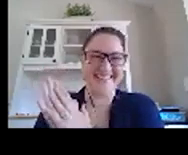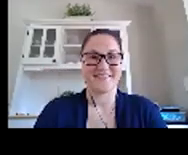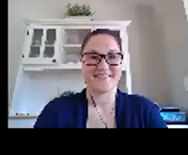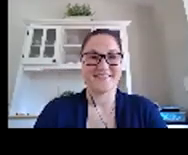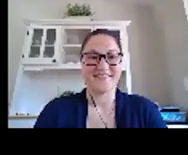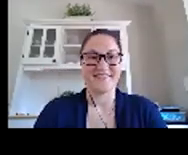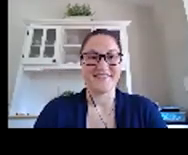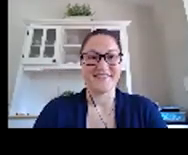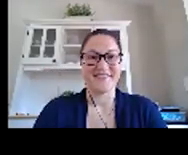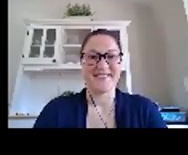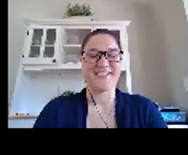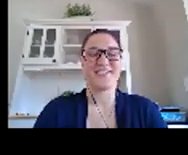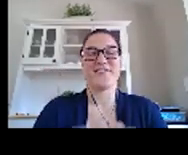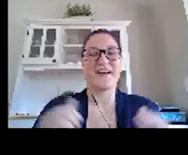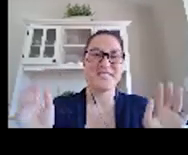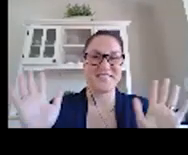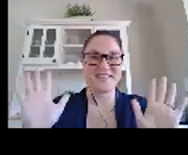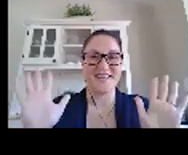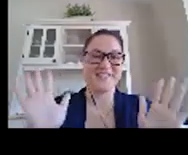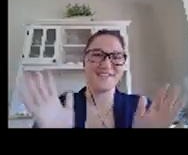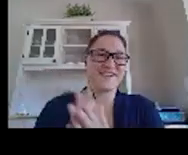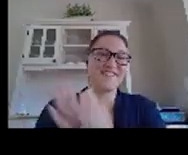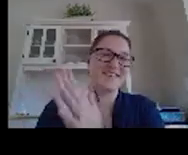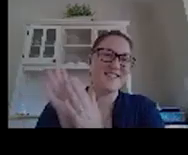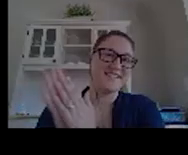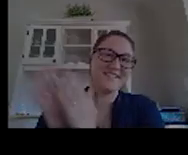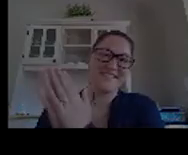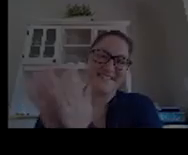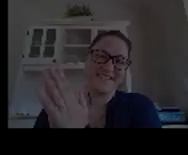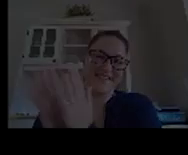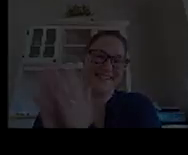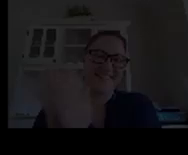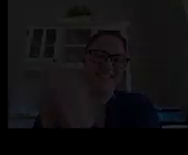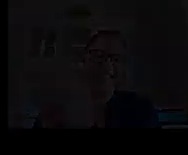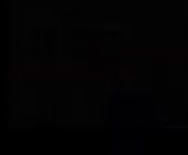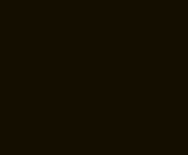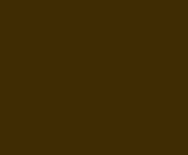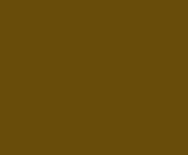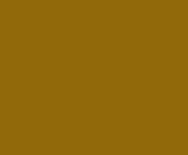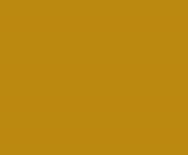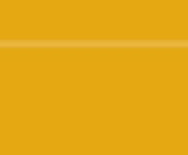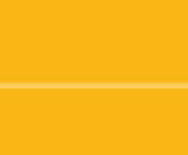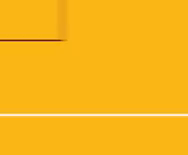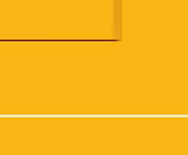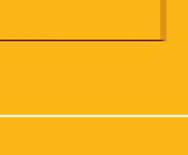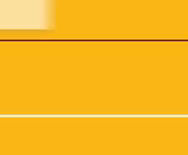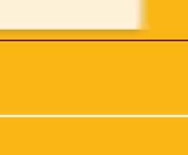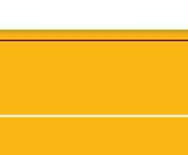Congratulations!